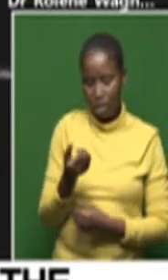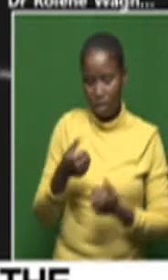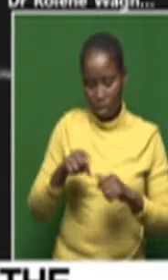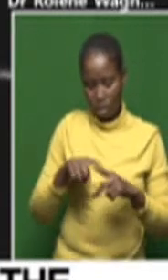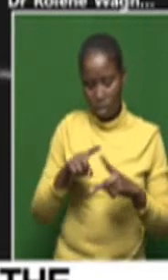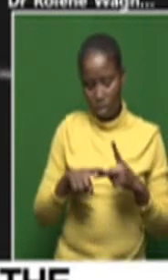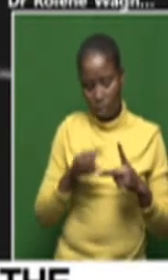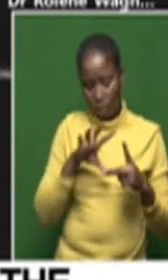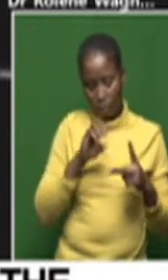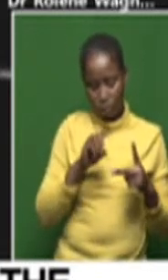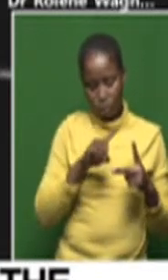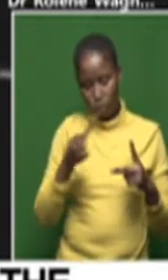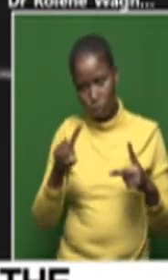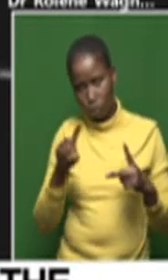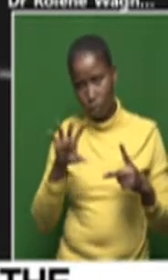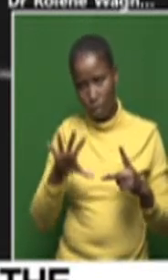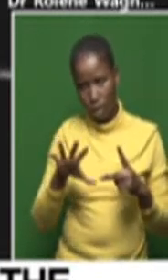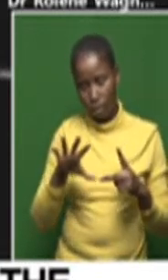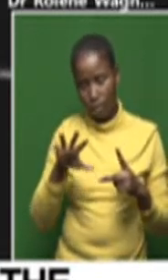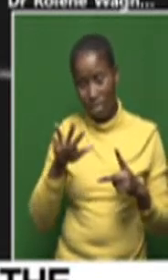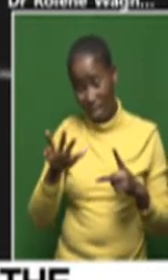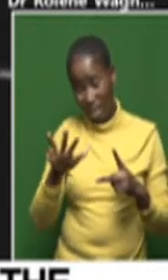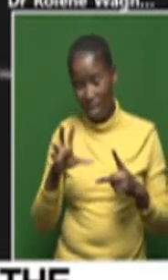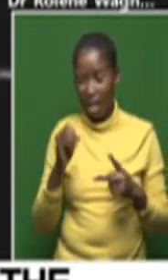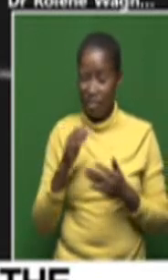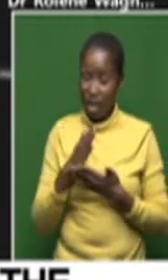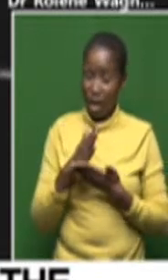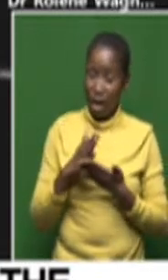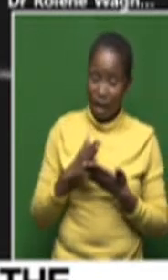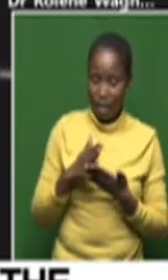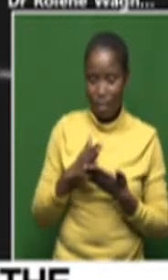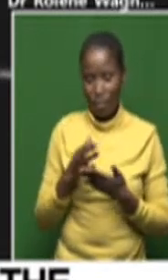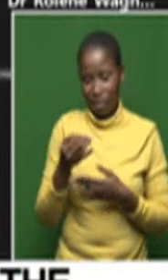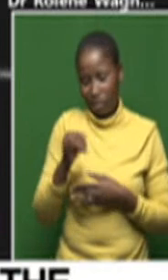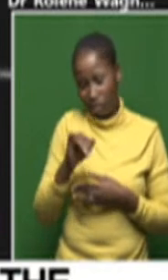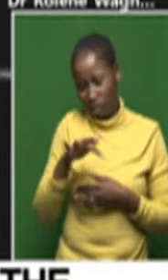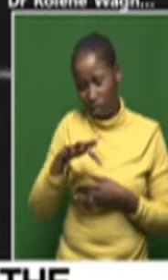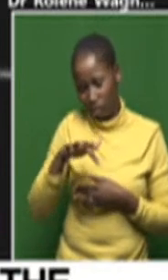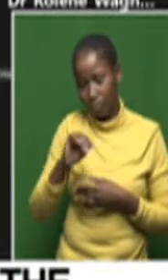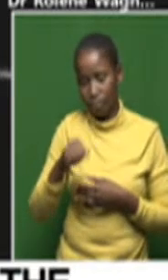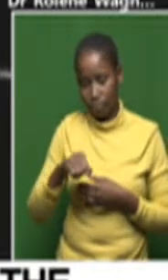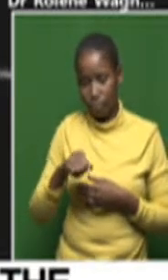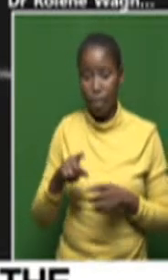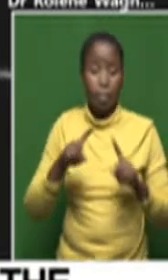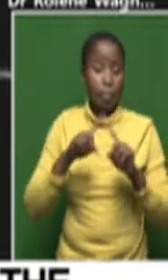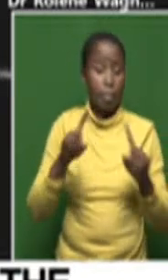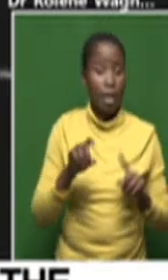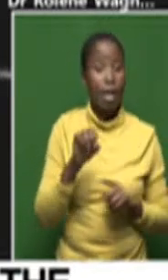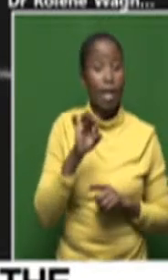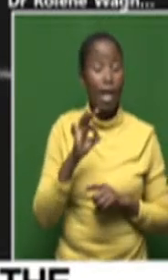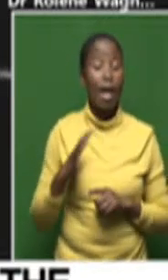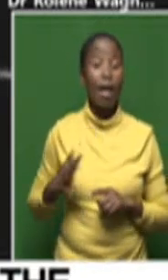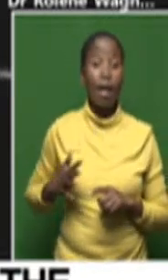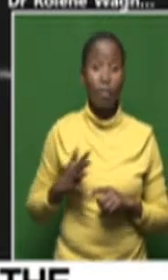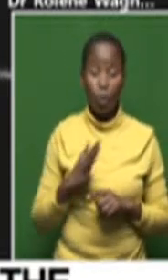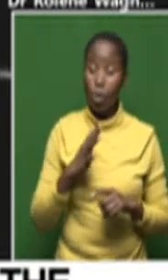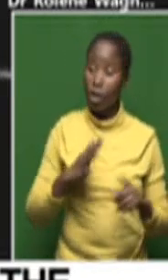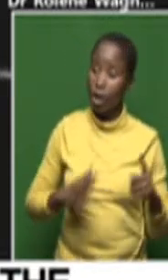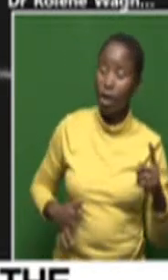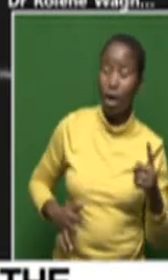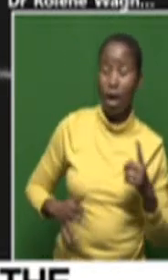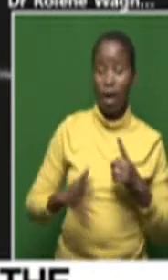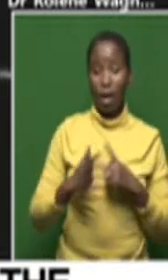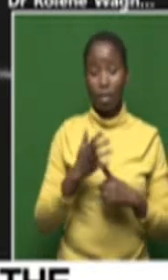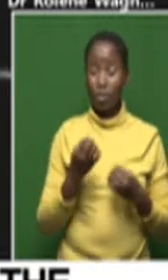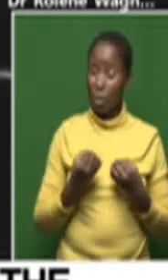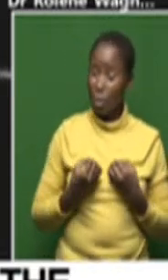to 59s, who are also, we're about halfway to the target. But if we are wanting to achieve herd immunity, it's